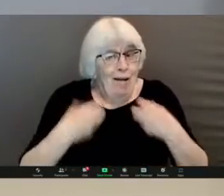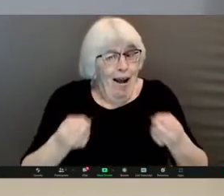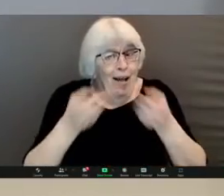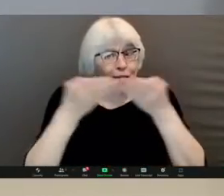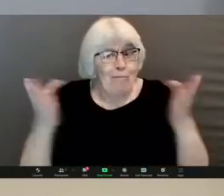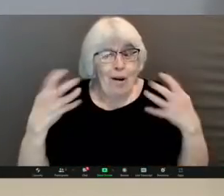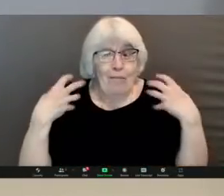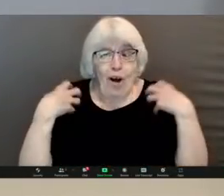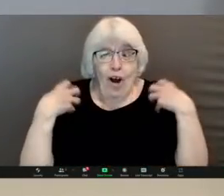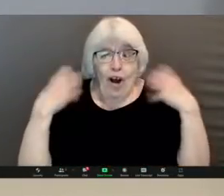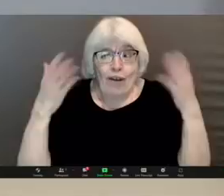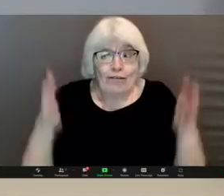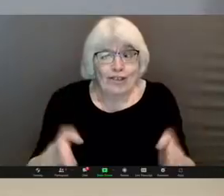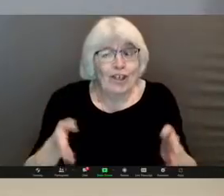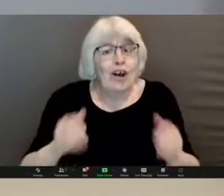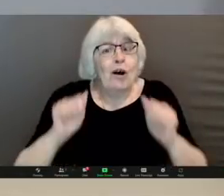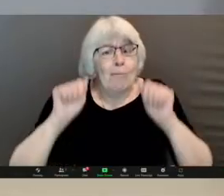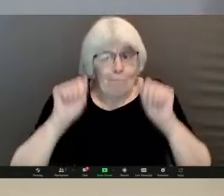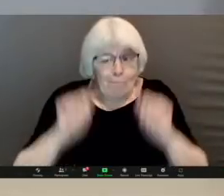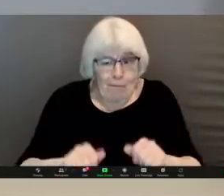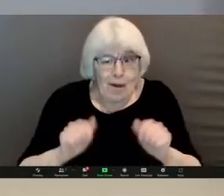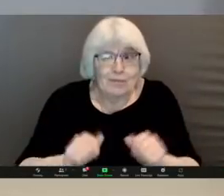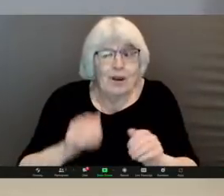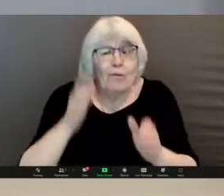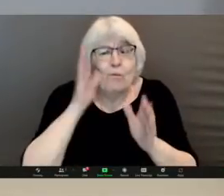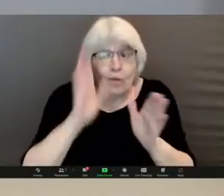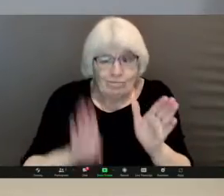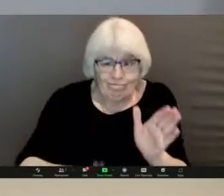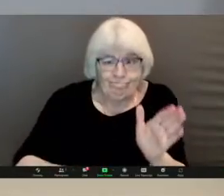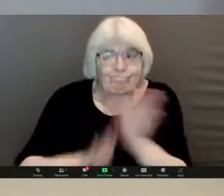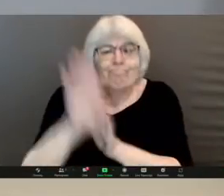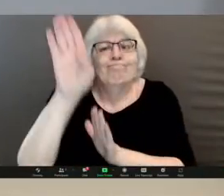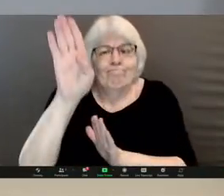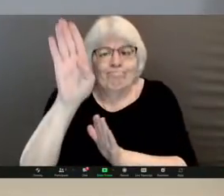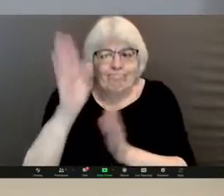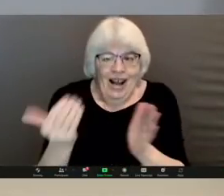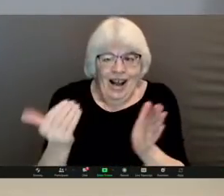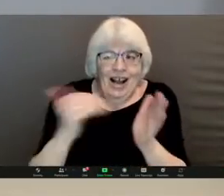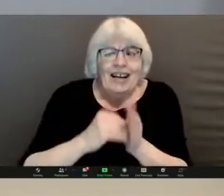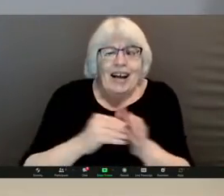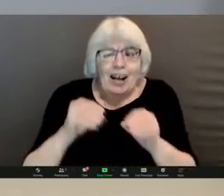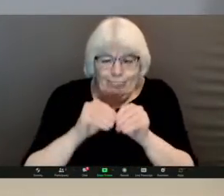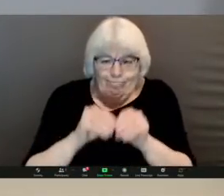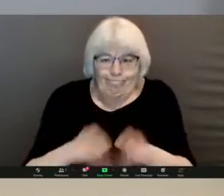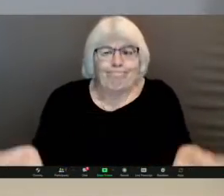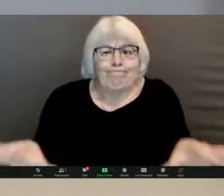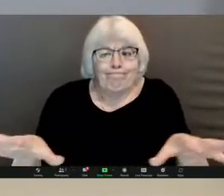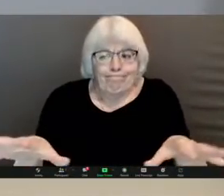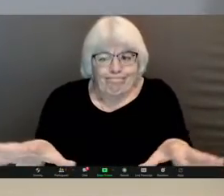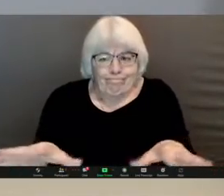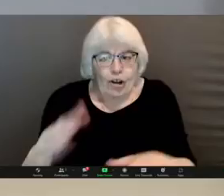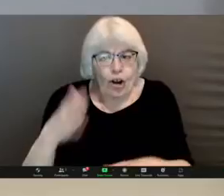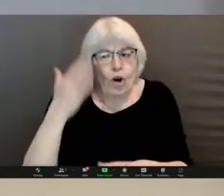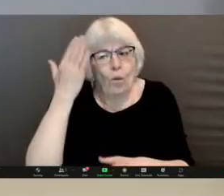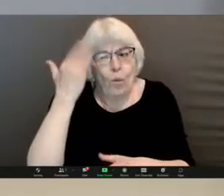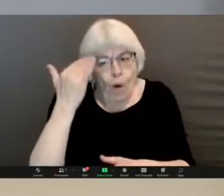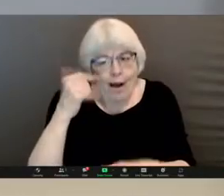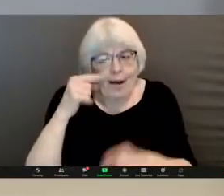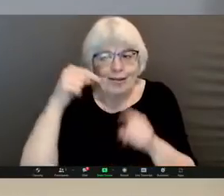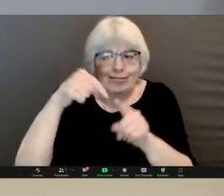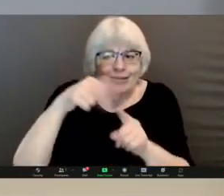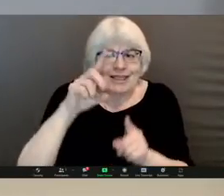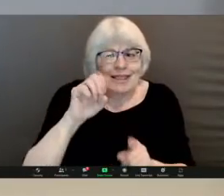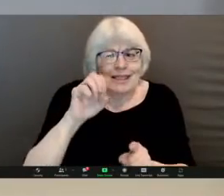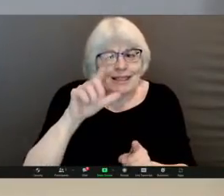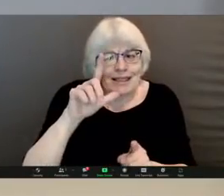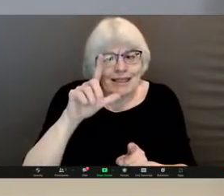infectious Delta variant. Specifically, if the vaccine rate does not increase and more restrictive measures are not implemented, we could see up